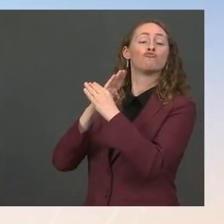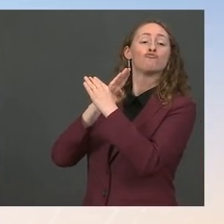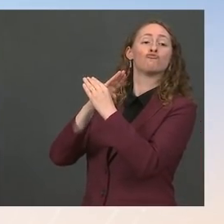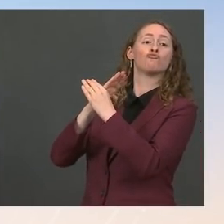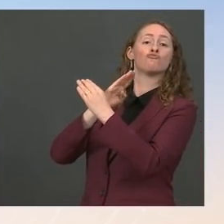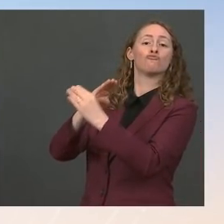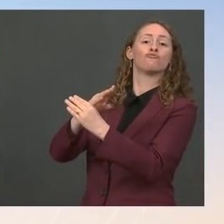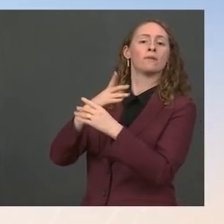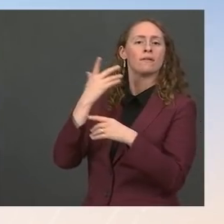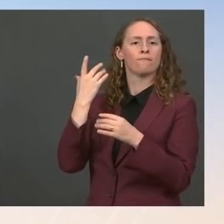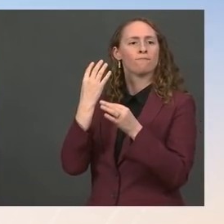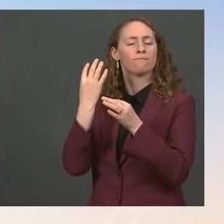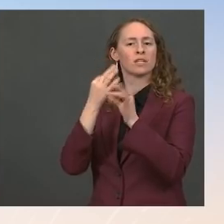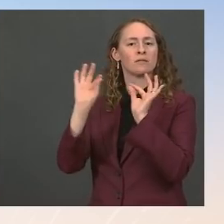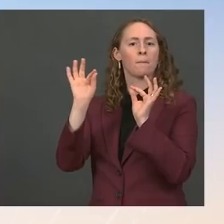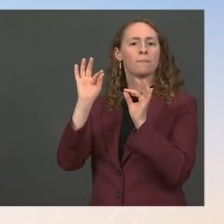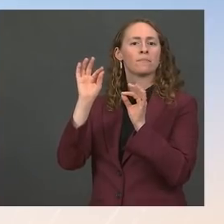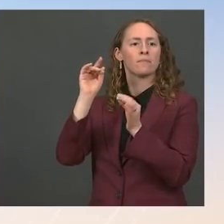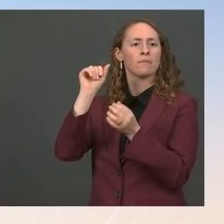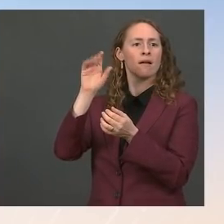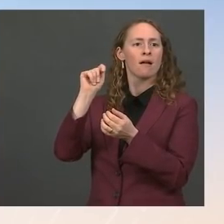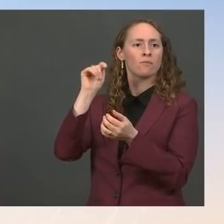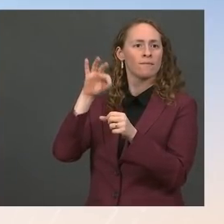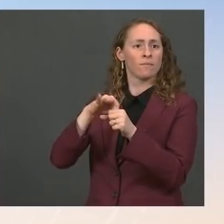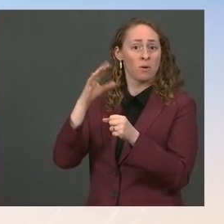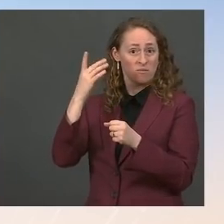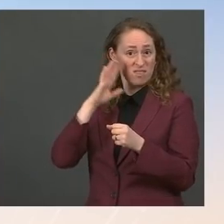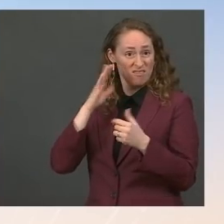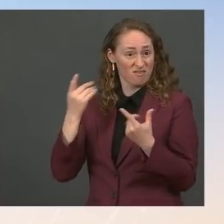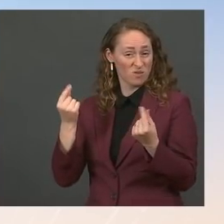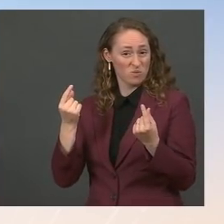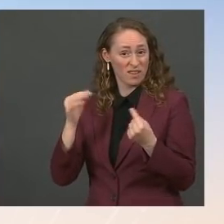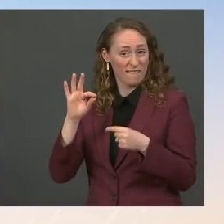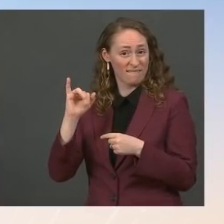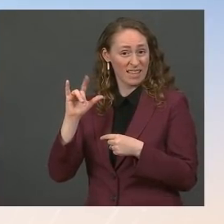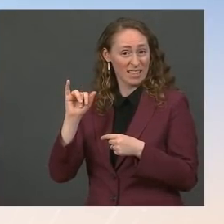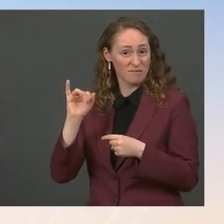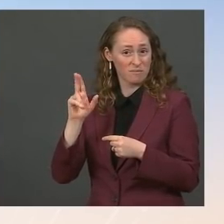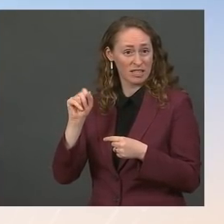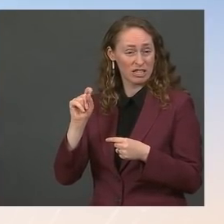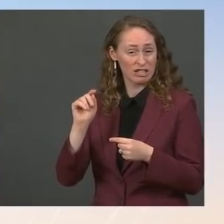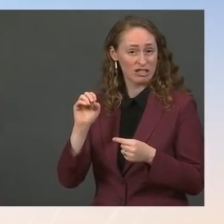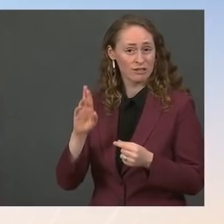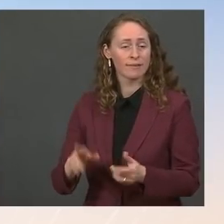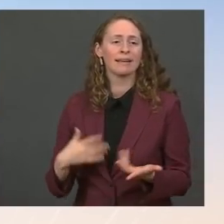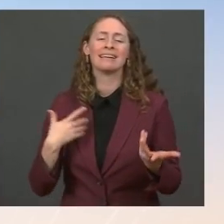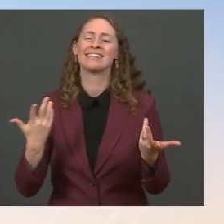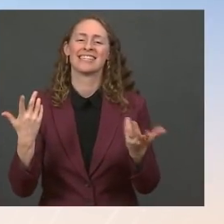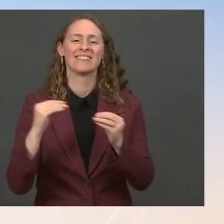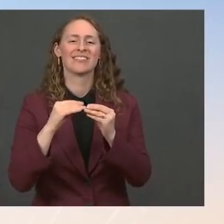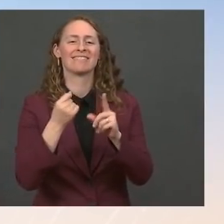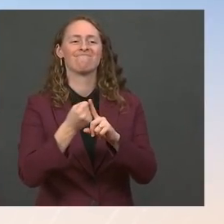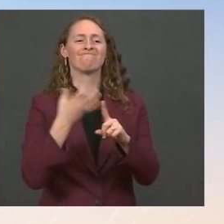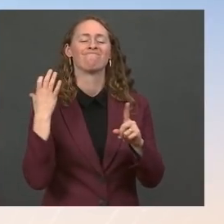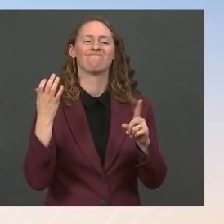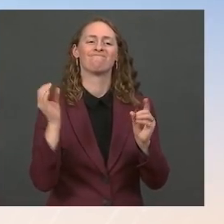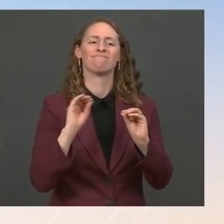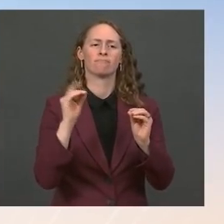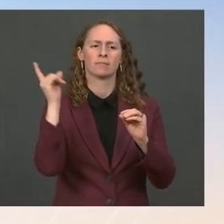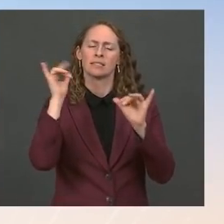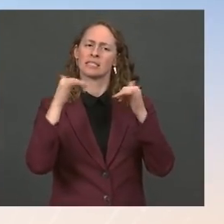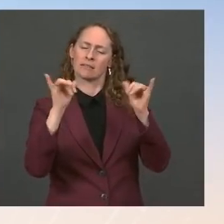Freedom to Vote Act tomorrow? Again, I have nothing other to preview for you than the president is committed to getting voting rights done. He had a range of